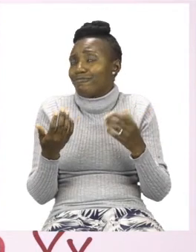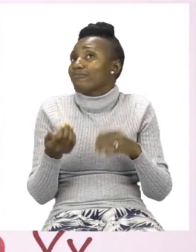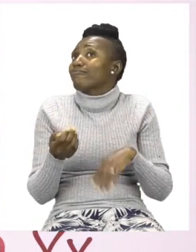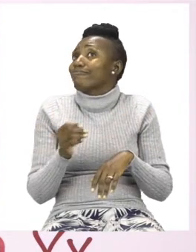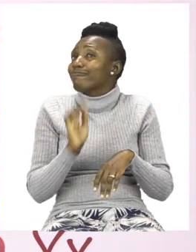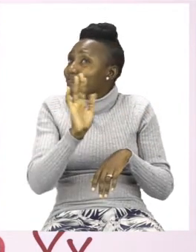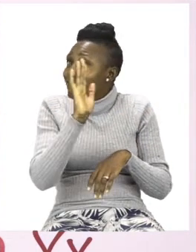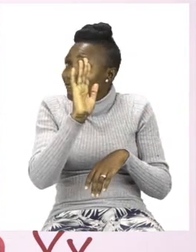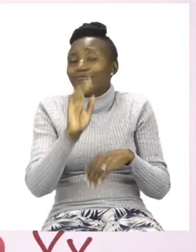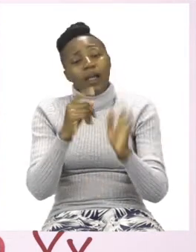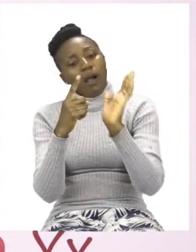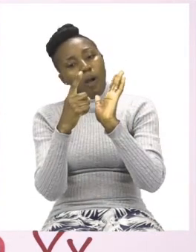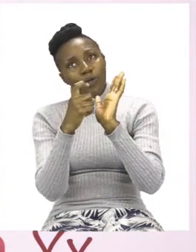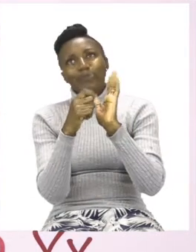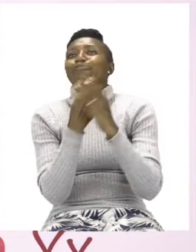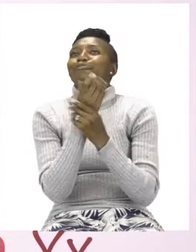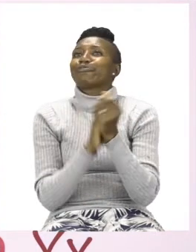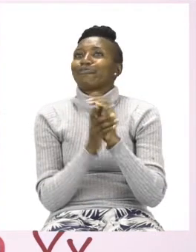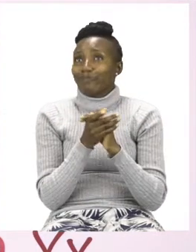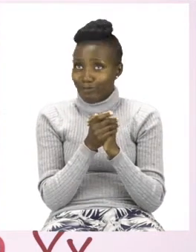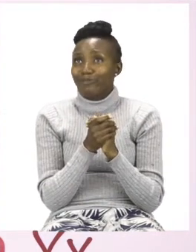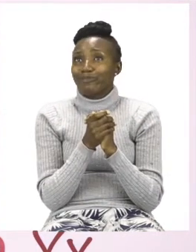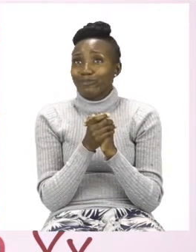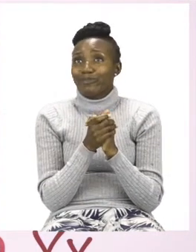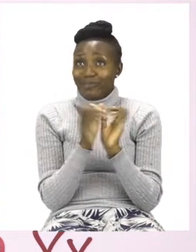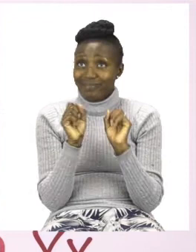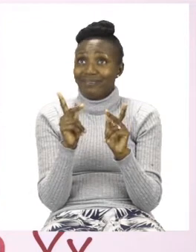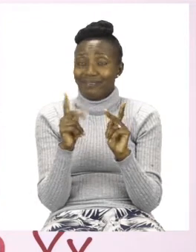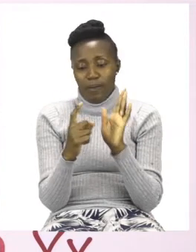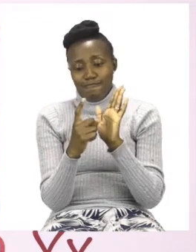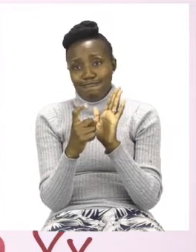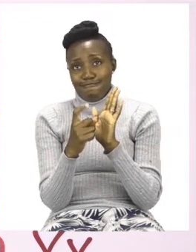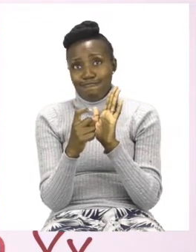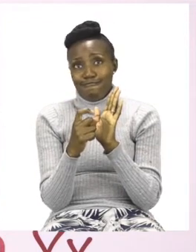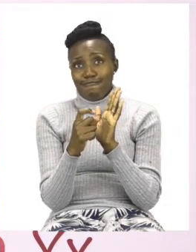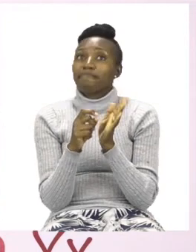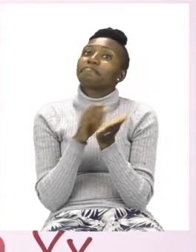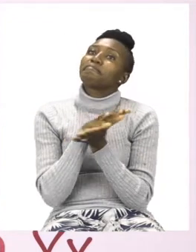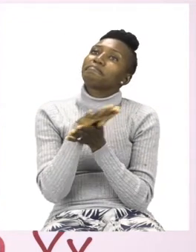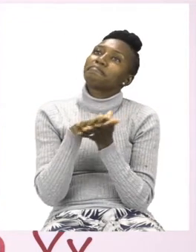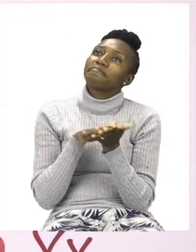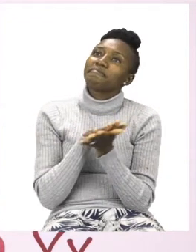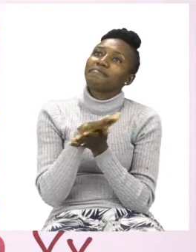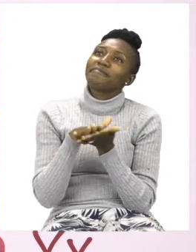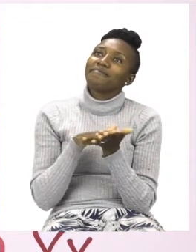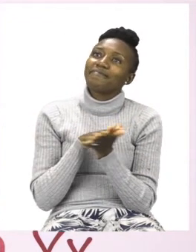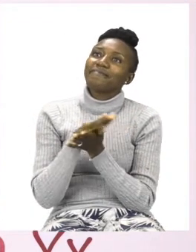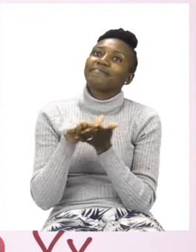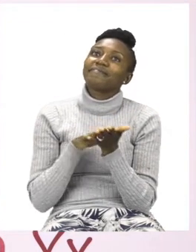to sanitize. So let's take our sanitizer and then we rub inside,